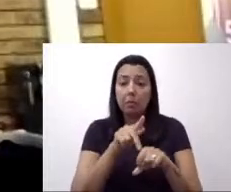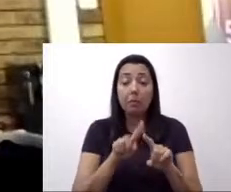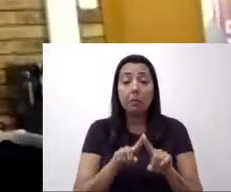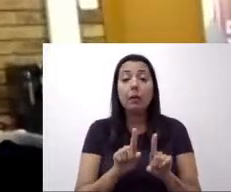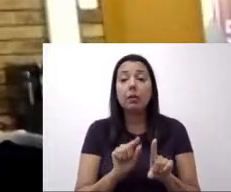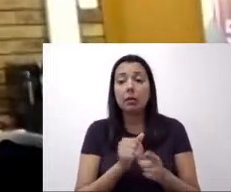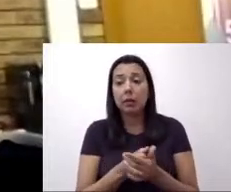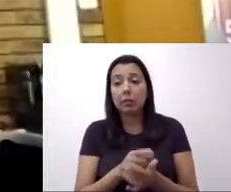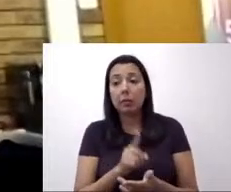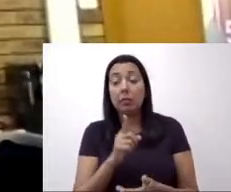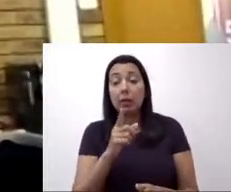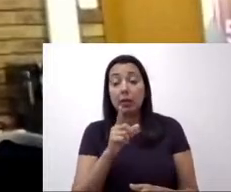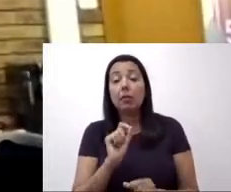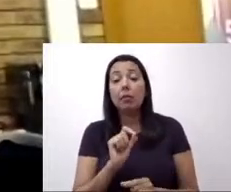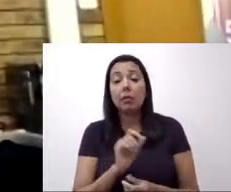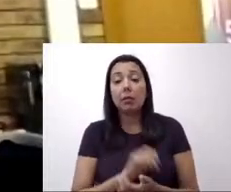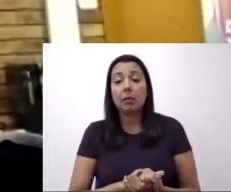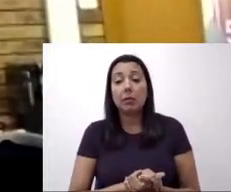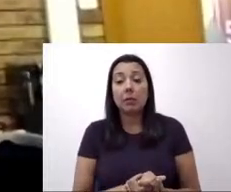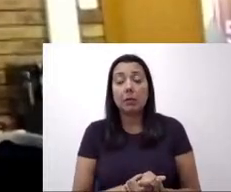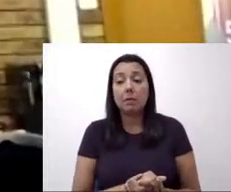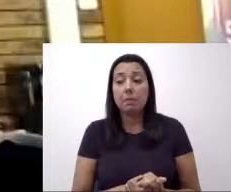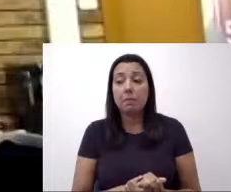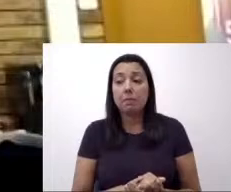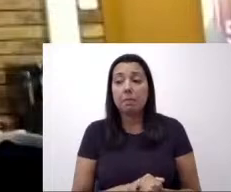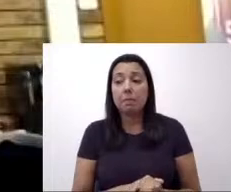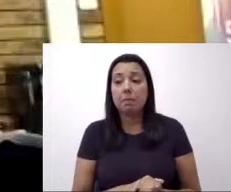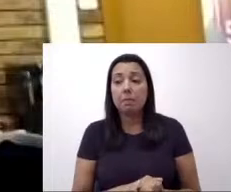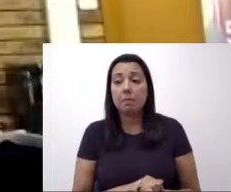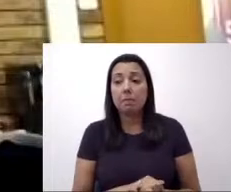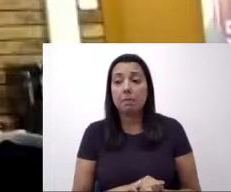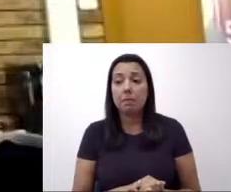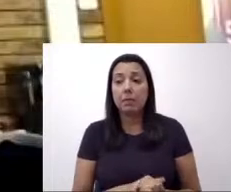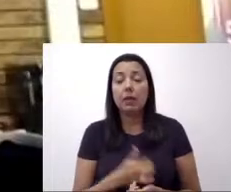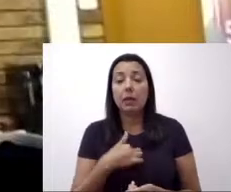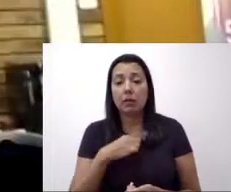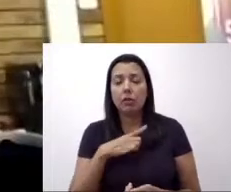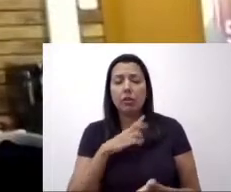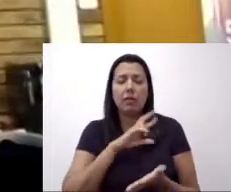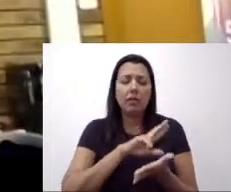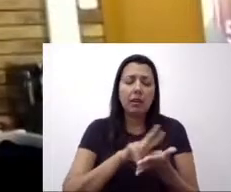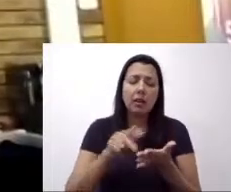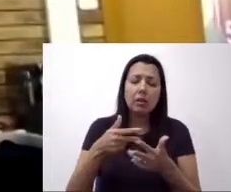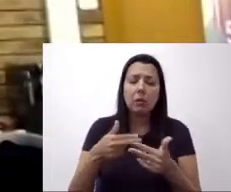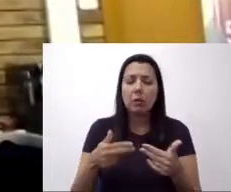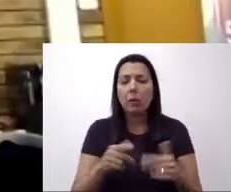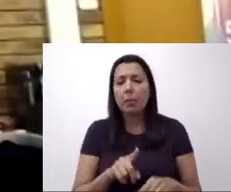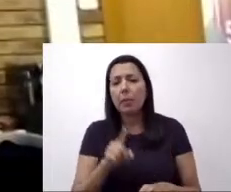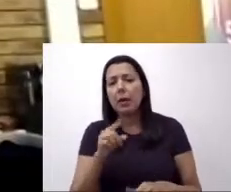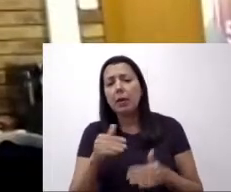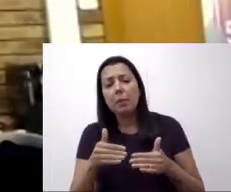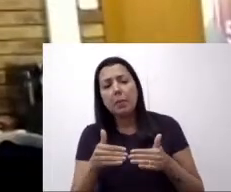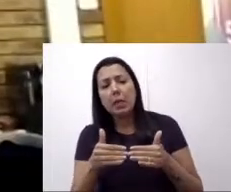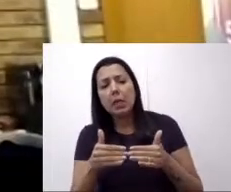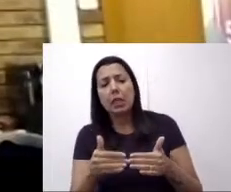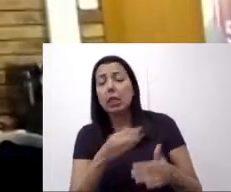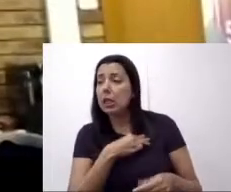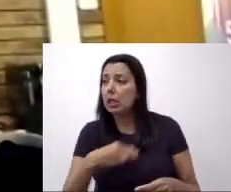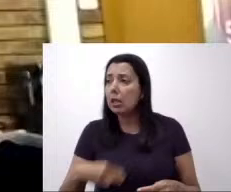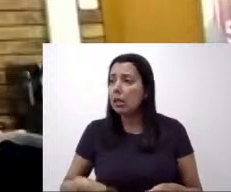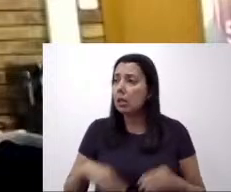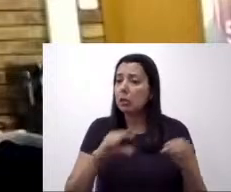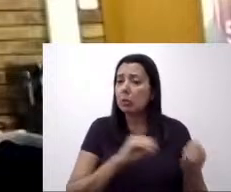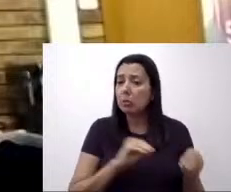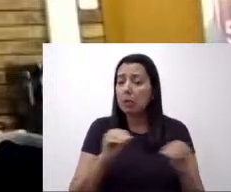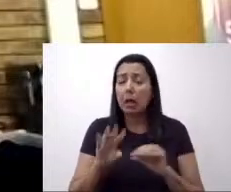example, I have a lot of actors, the prime minister, the president, who change position, but they don't necessarily change